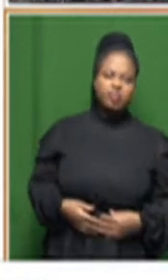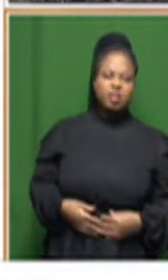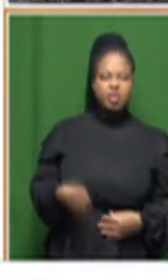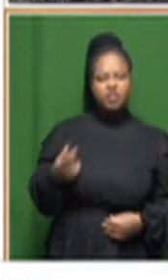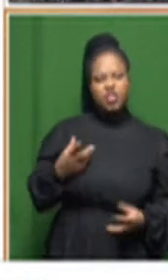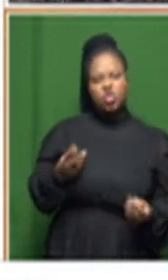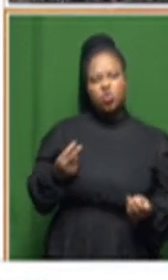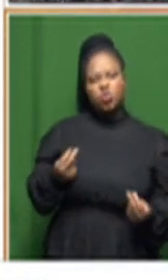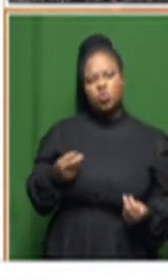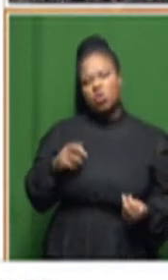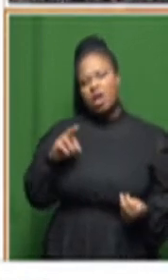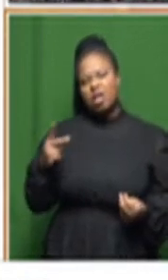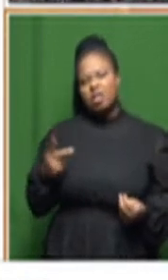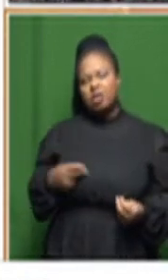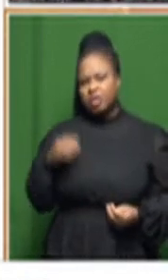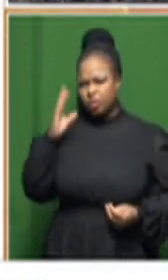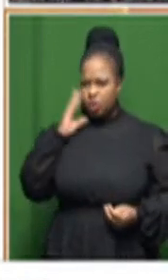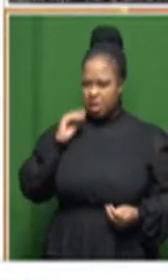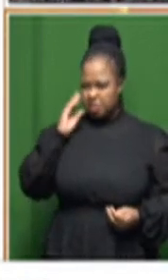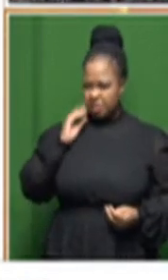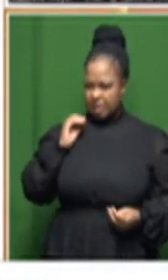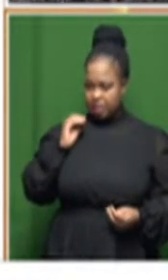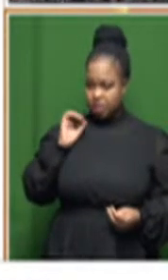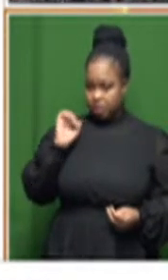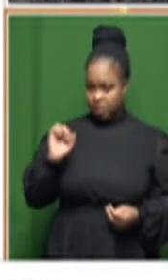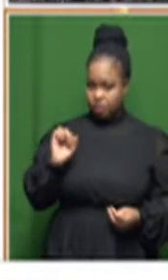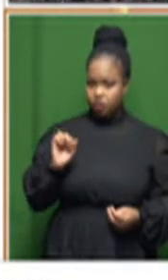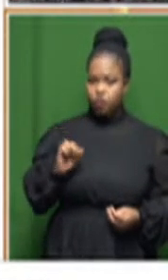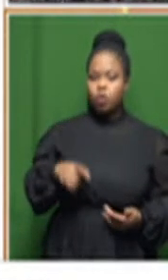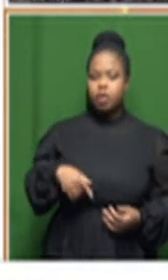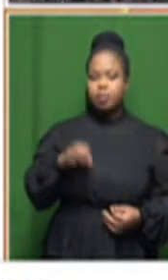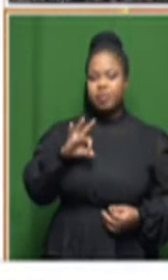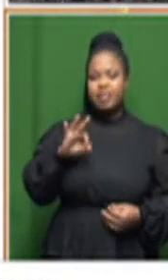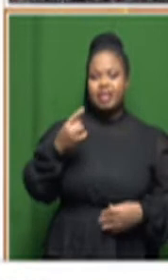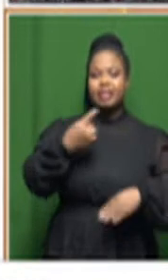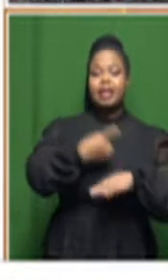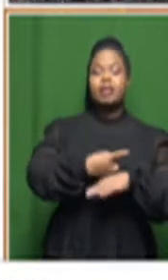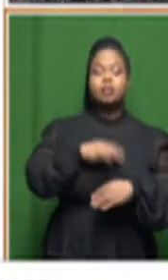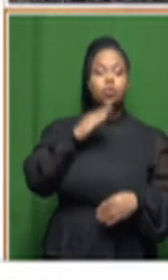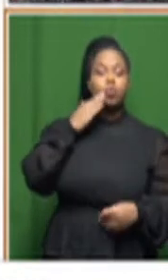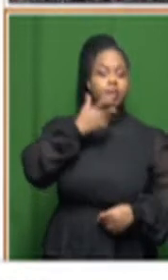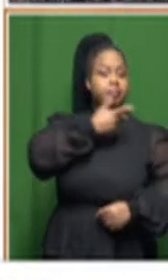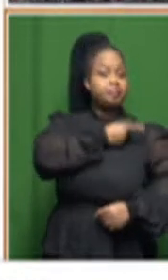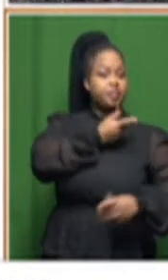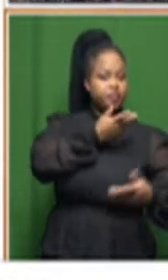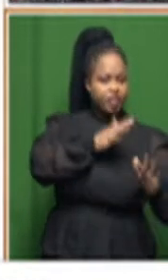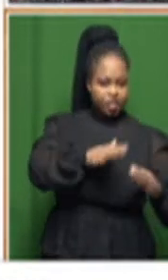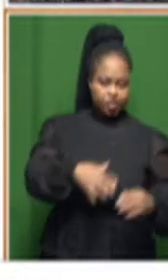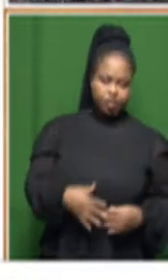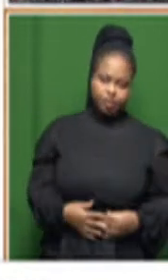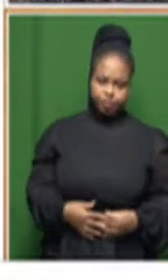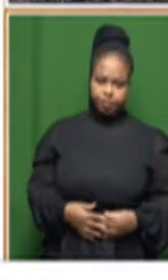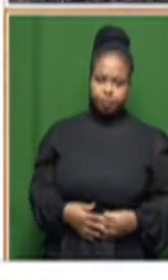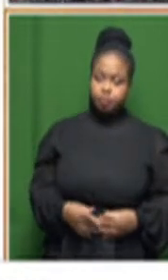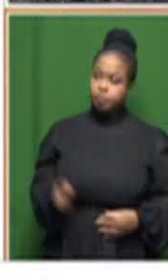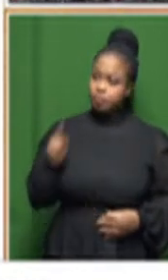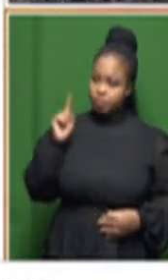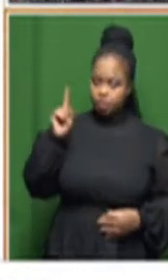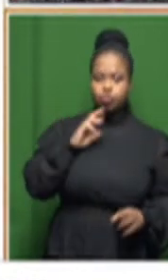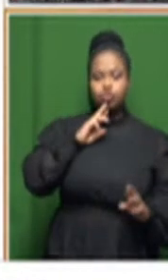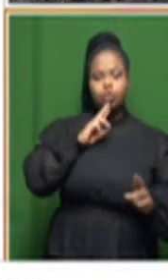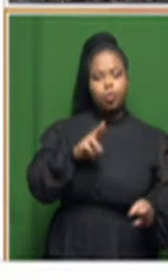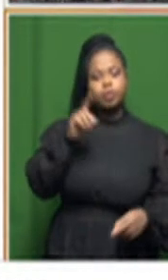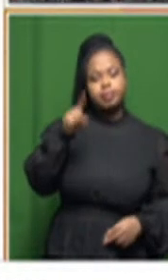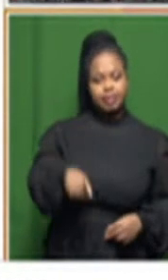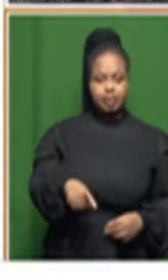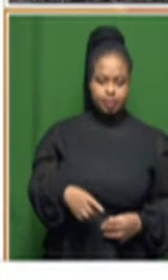new onsets of symptoms within the 30 days following vaccination. And then these ones must be reported.